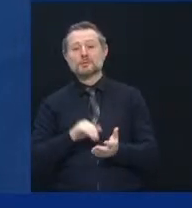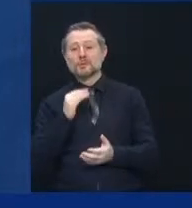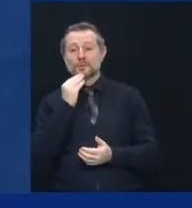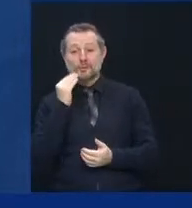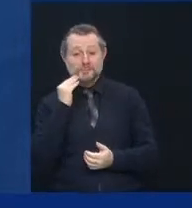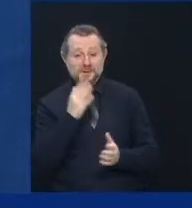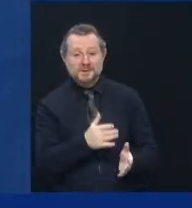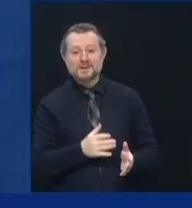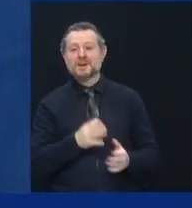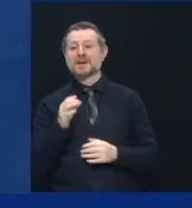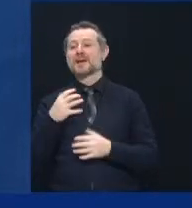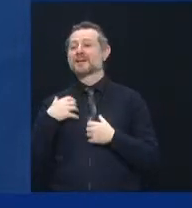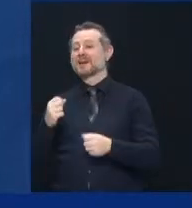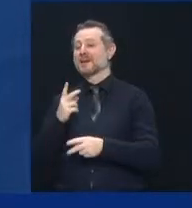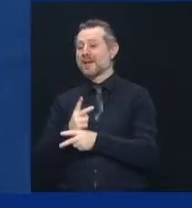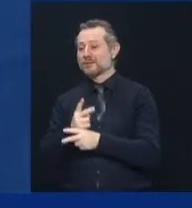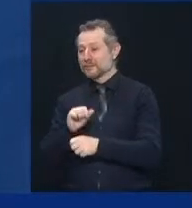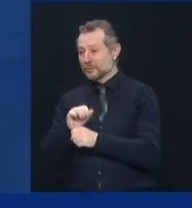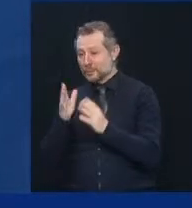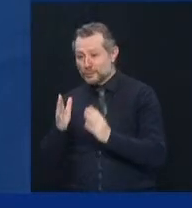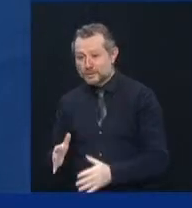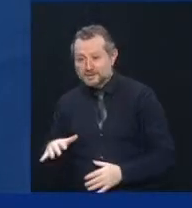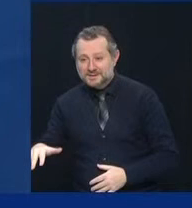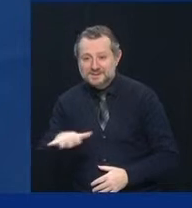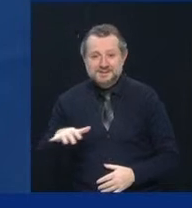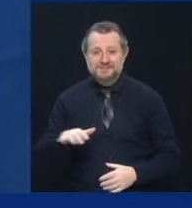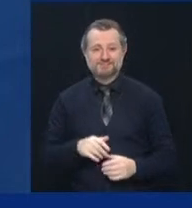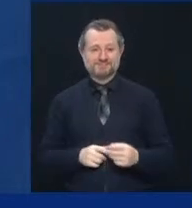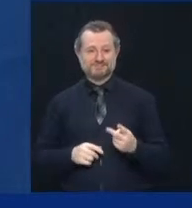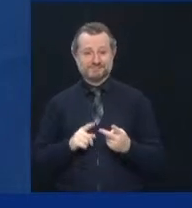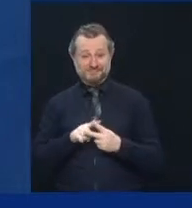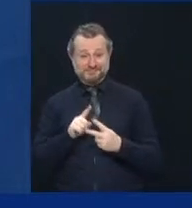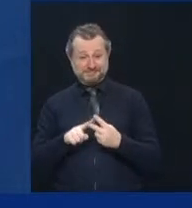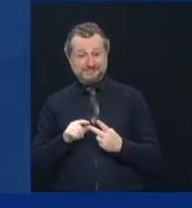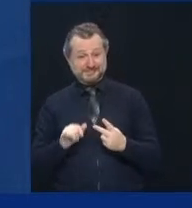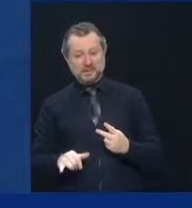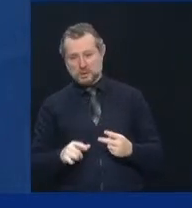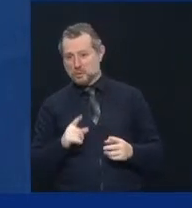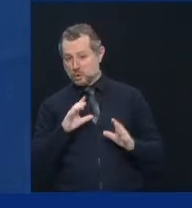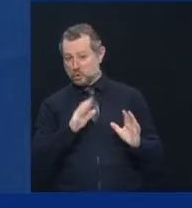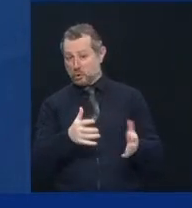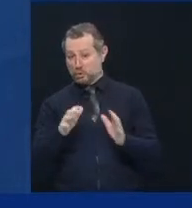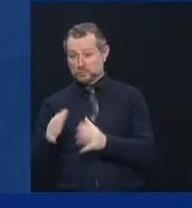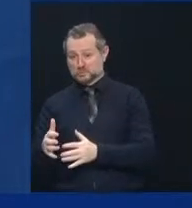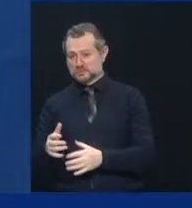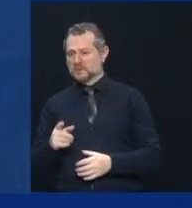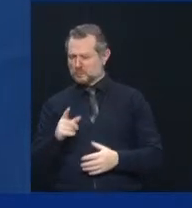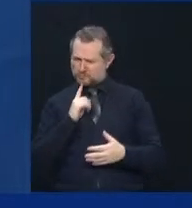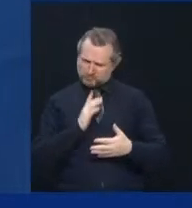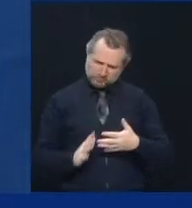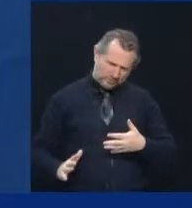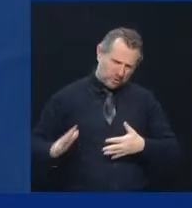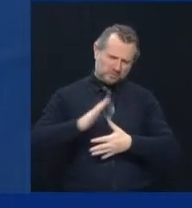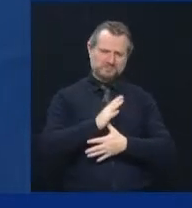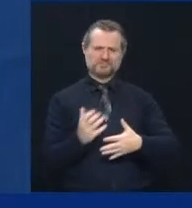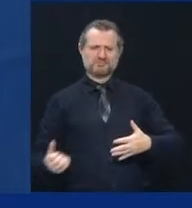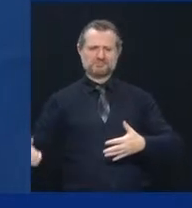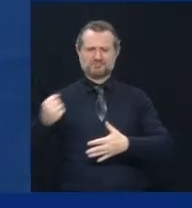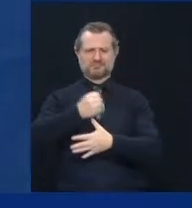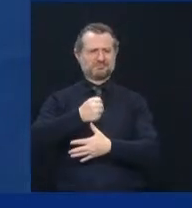healthcare workers, because they are the priority. Healthcare workers, because they're exposed at a much